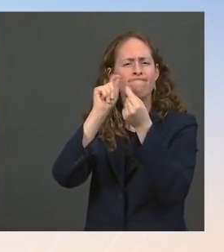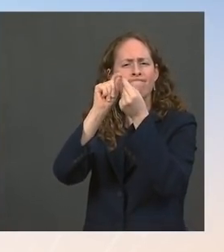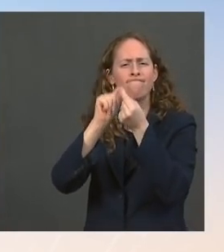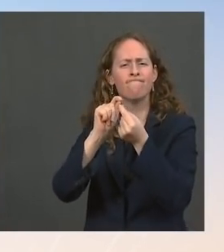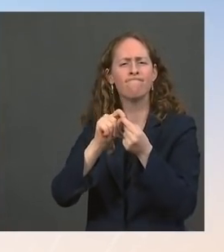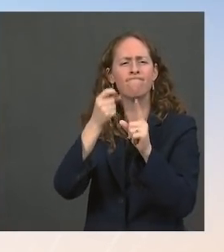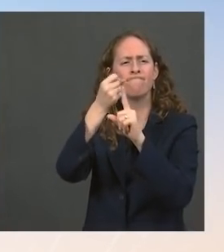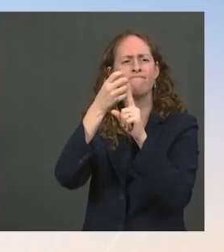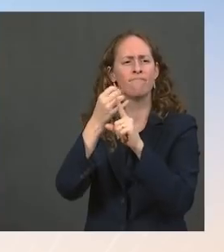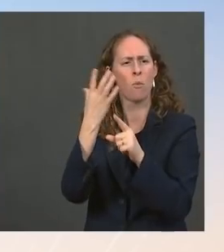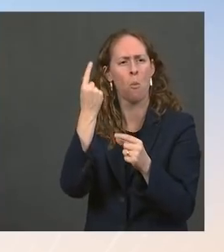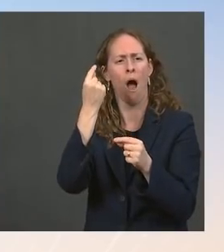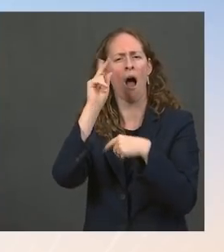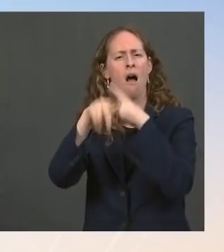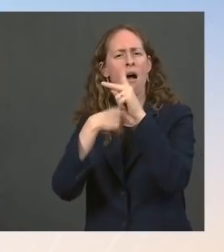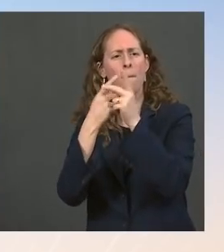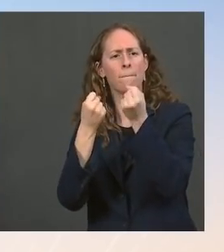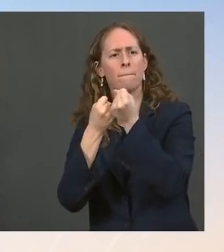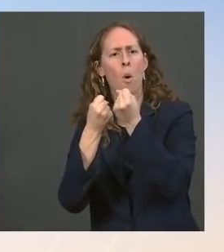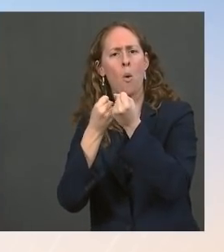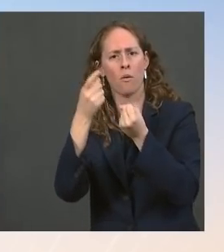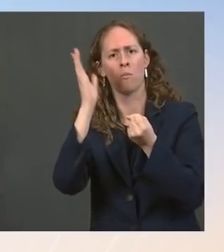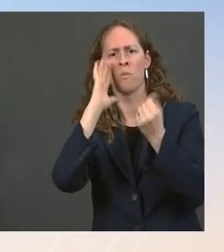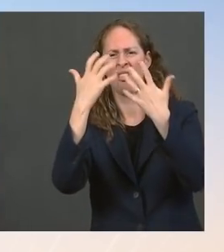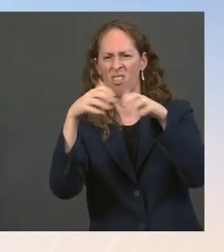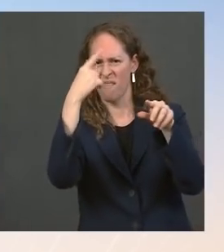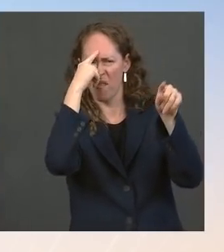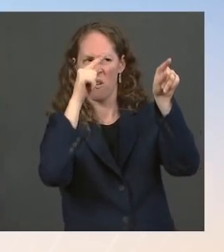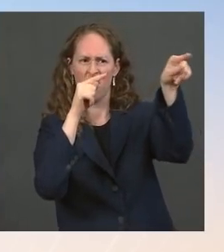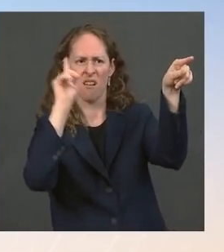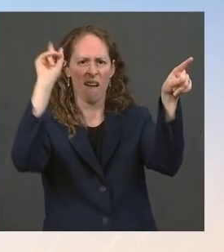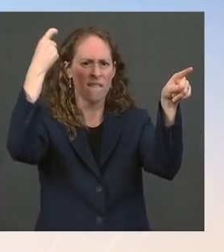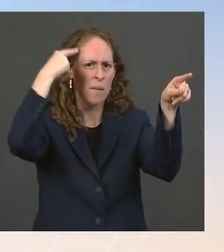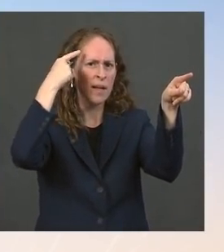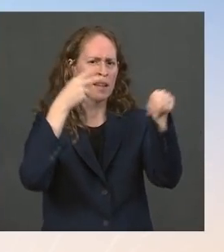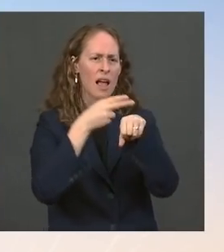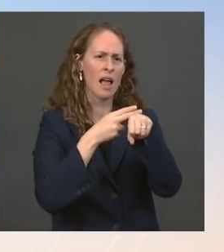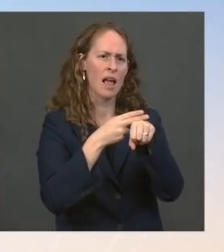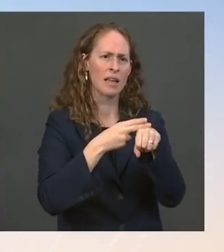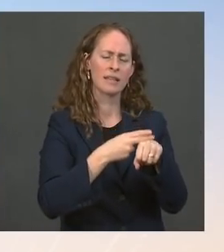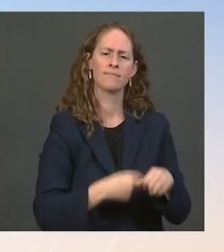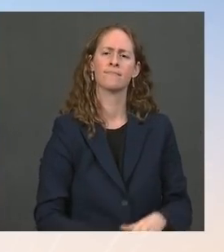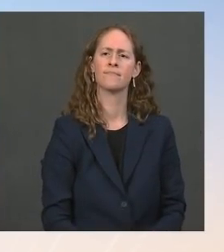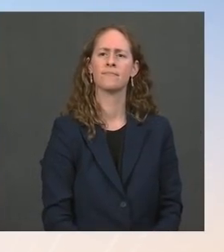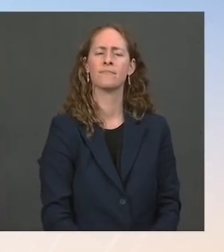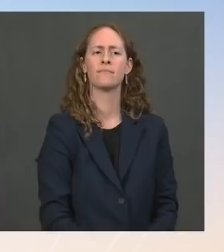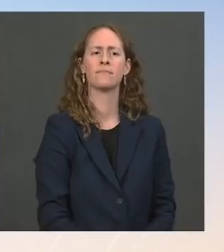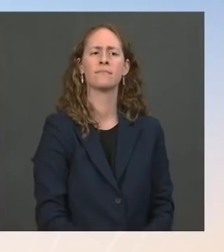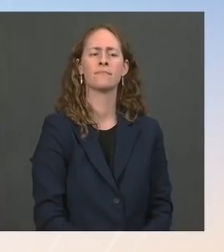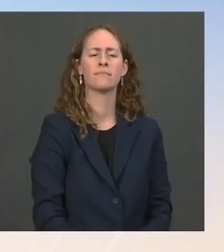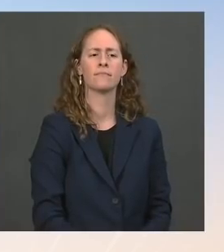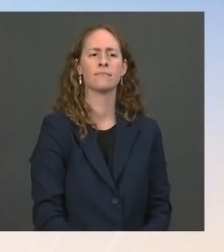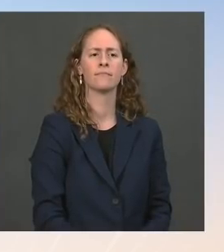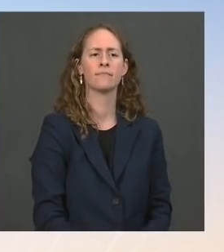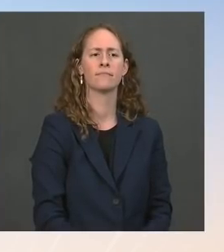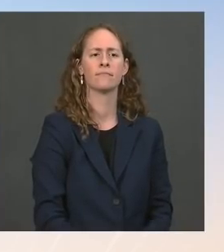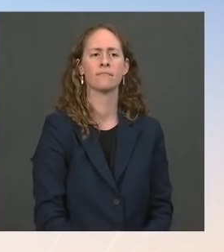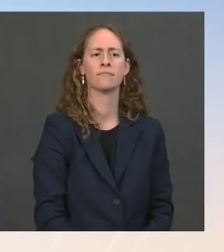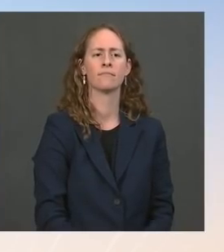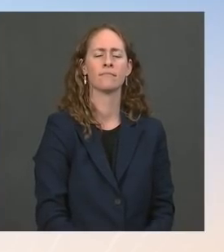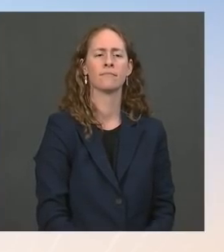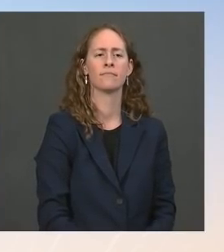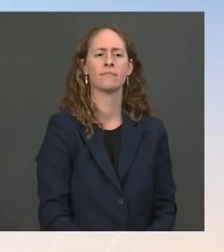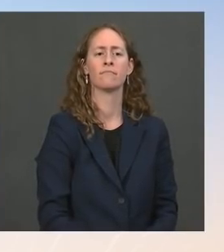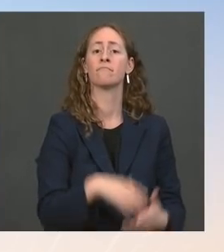support? Sure. Well, first, let me say, because this is a question that's been asked, that we are working with the